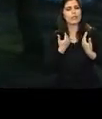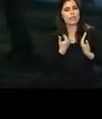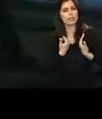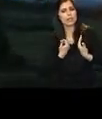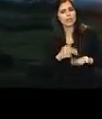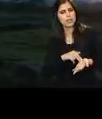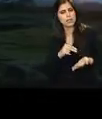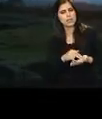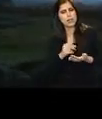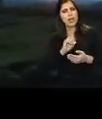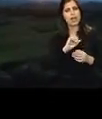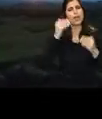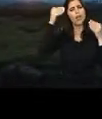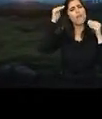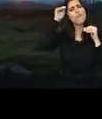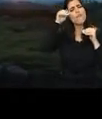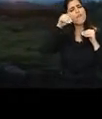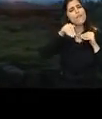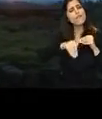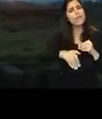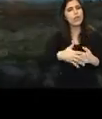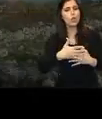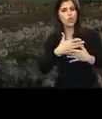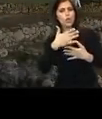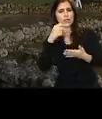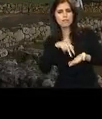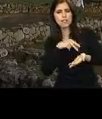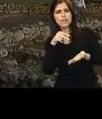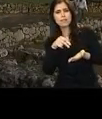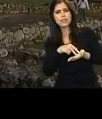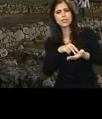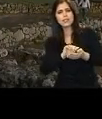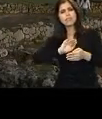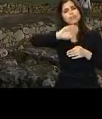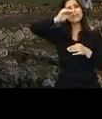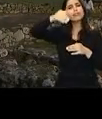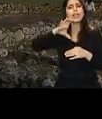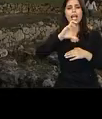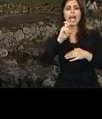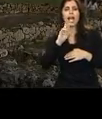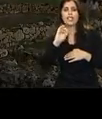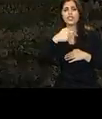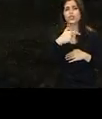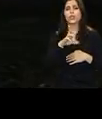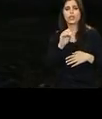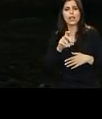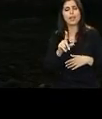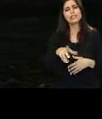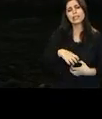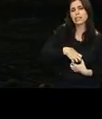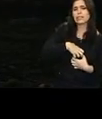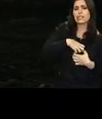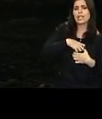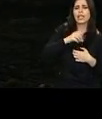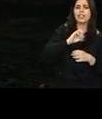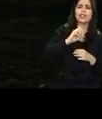Wait calmly for the end of the day and linger in a moment of tenderness on the castros. Feel the warm embrace of dusk